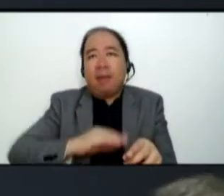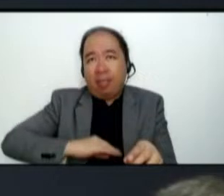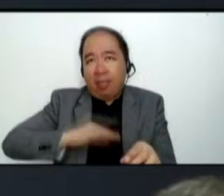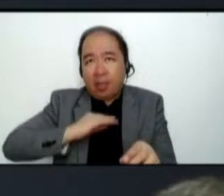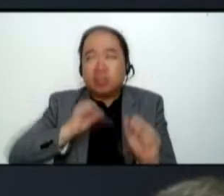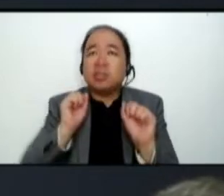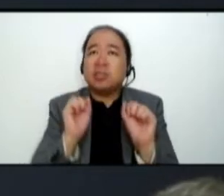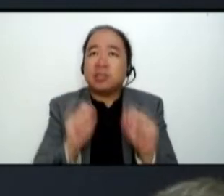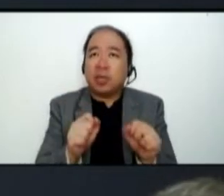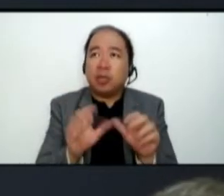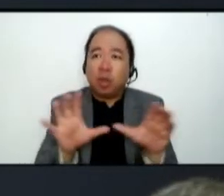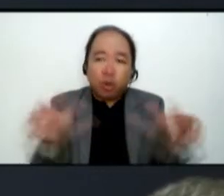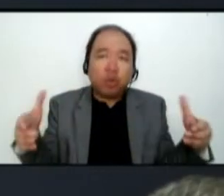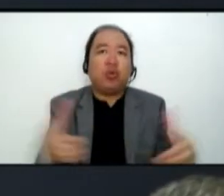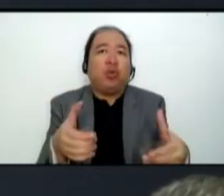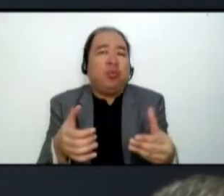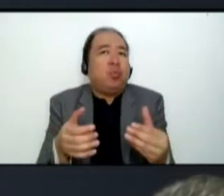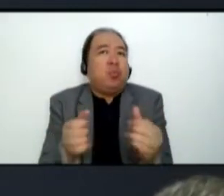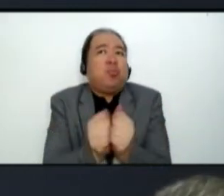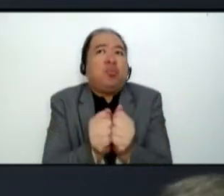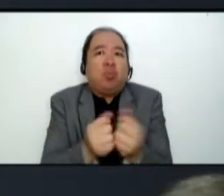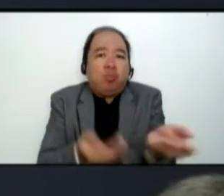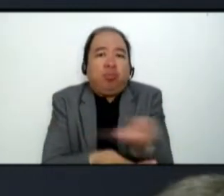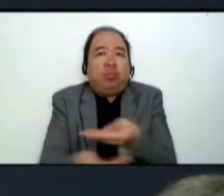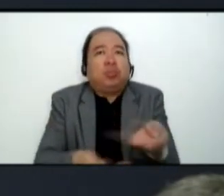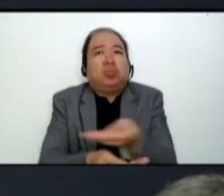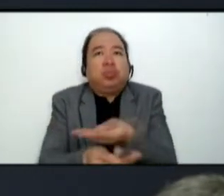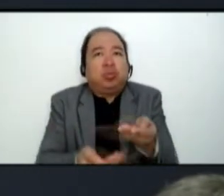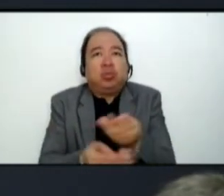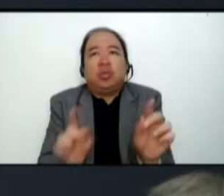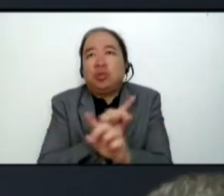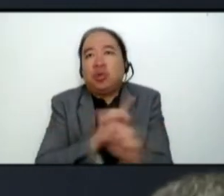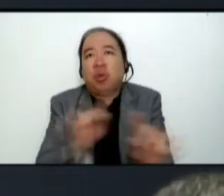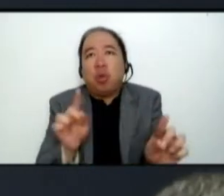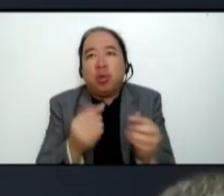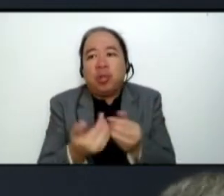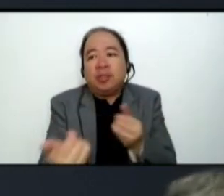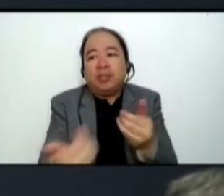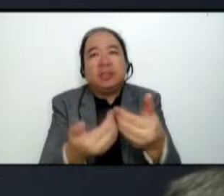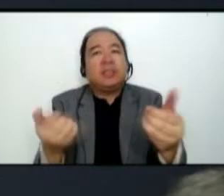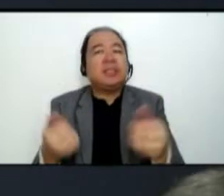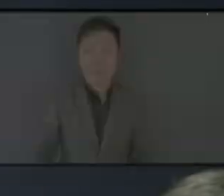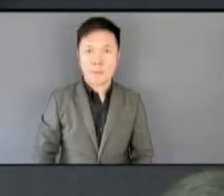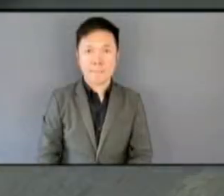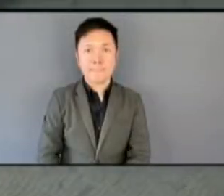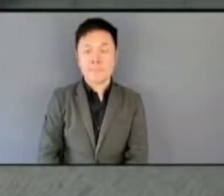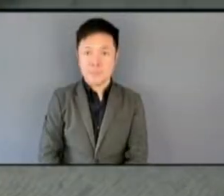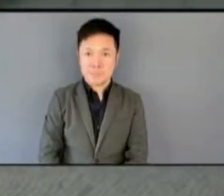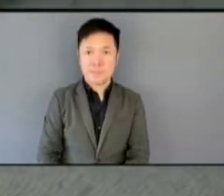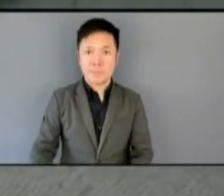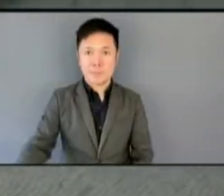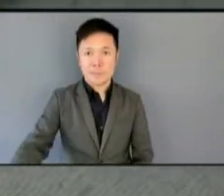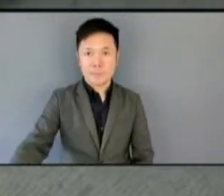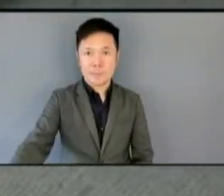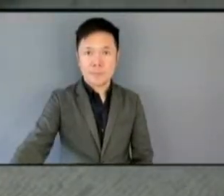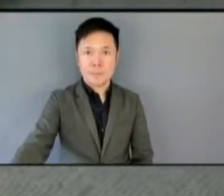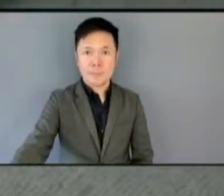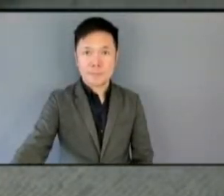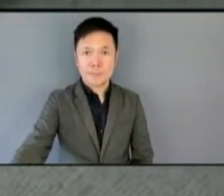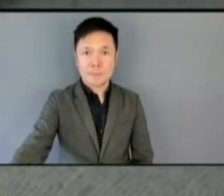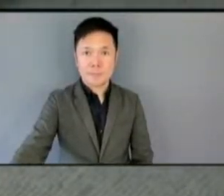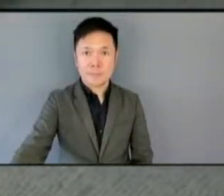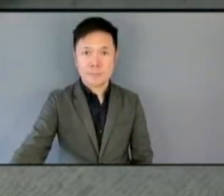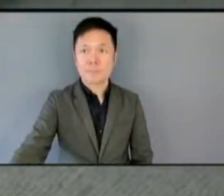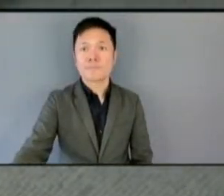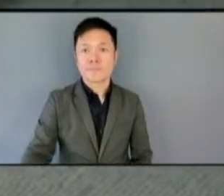and promote more intergenerational solidarity. Yeah. Okay, thank you very much. And Mr. Ong, please.